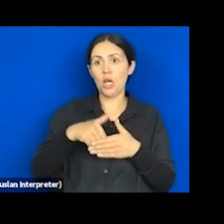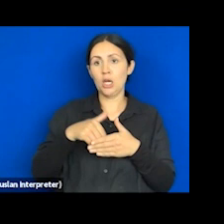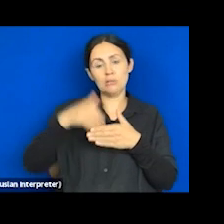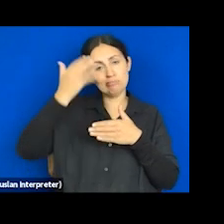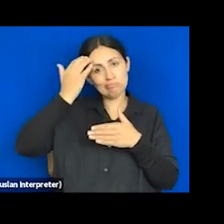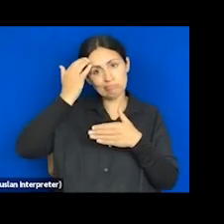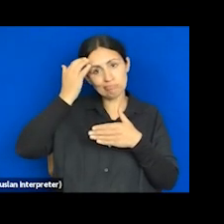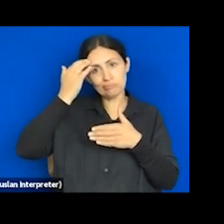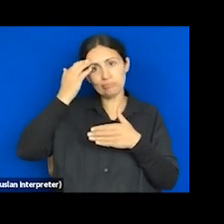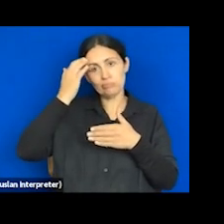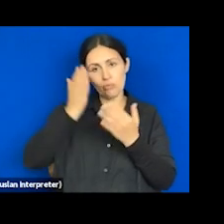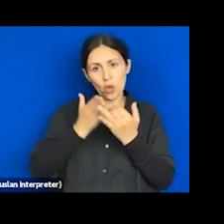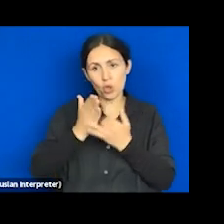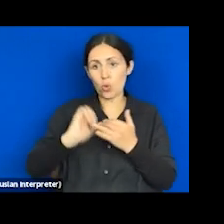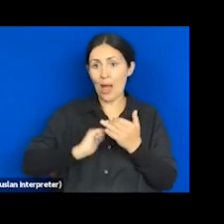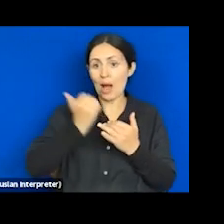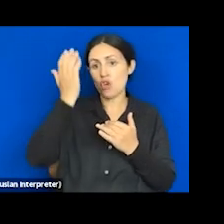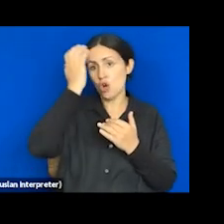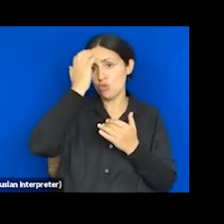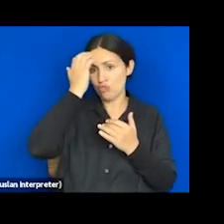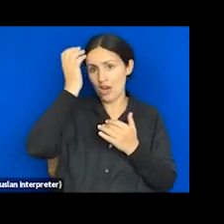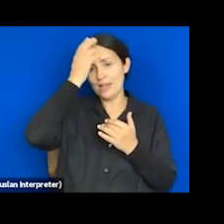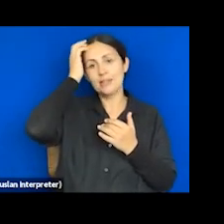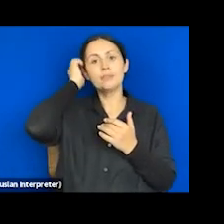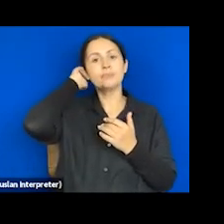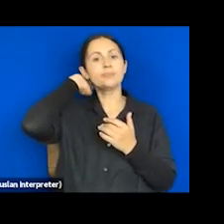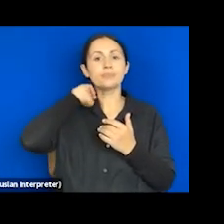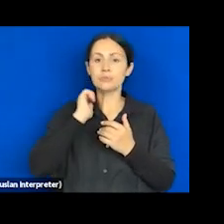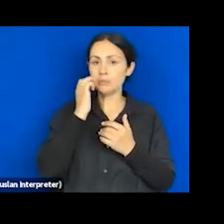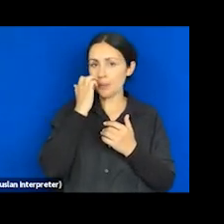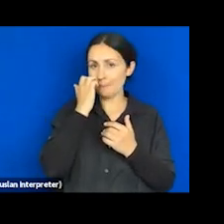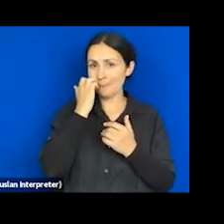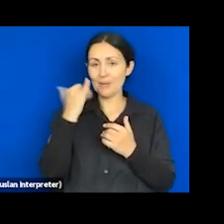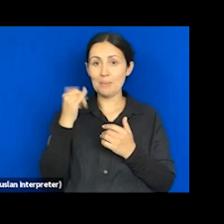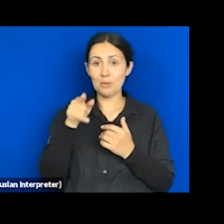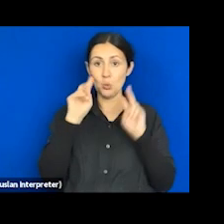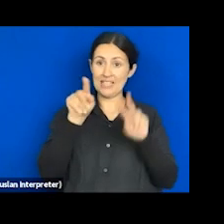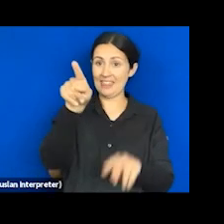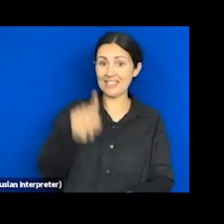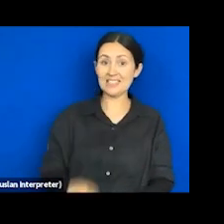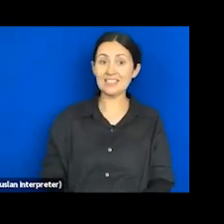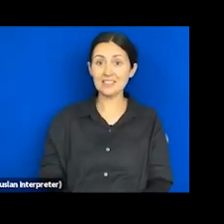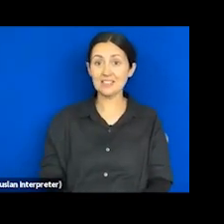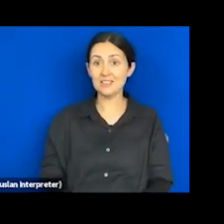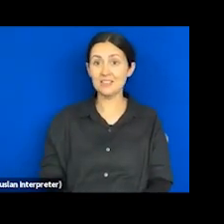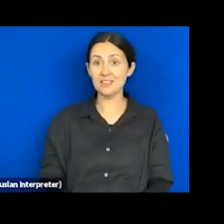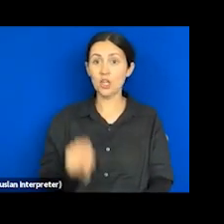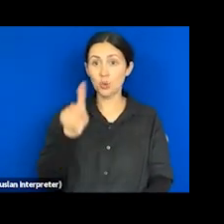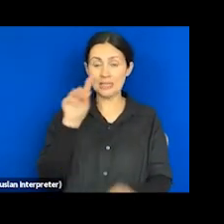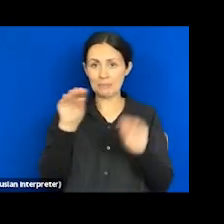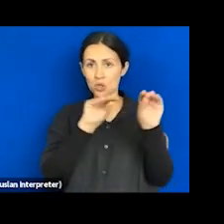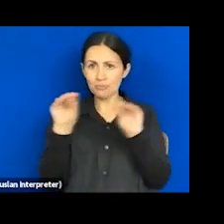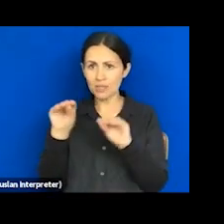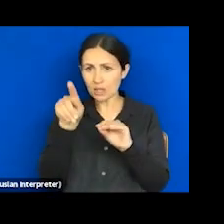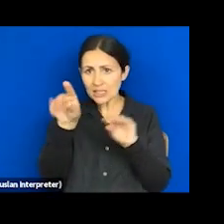world through our internal models. You might look at something like this and see motion because you're